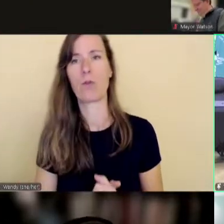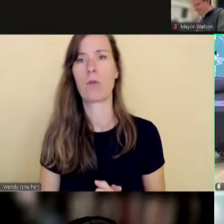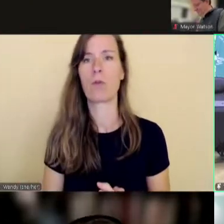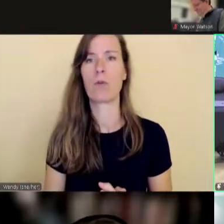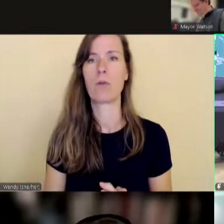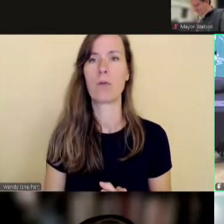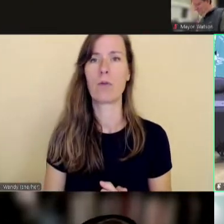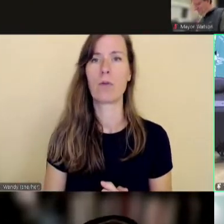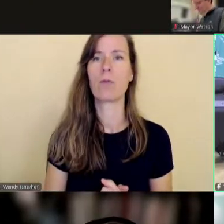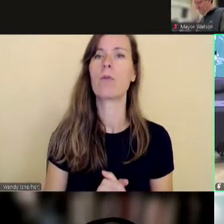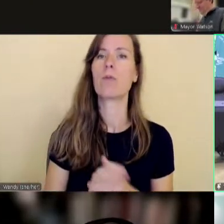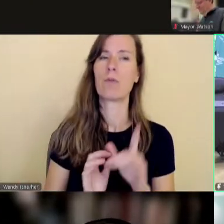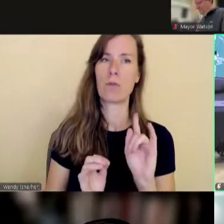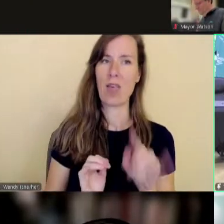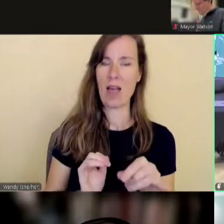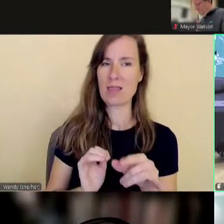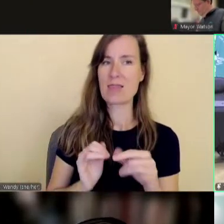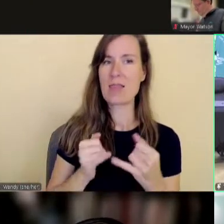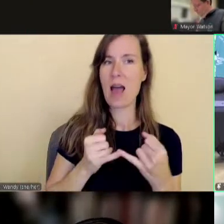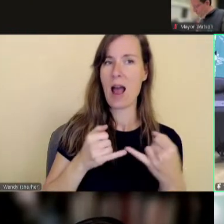the line read,